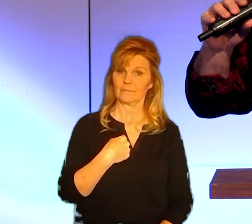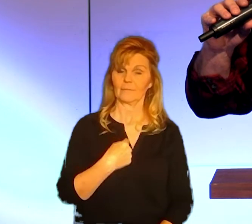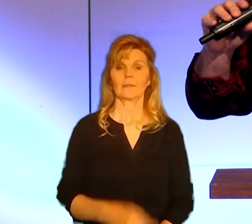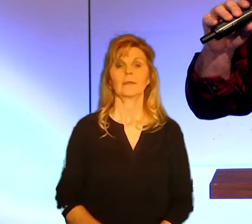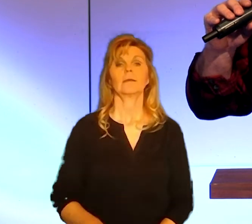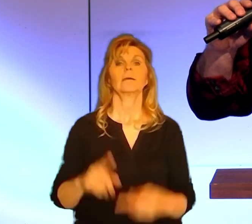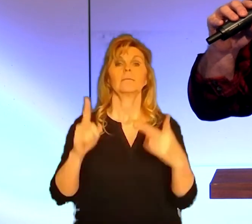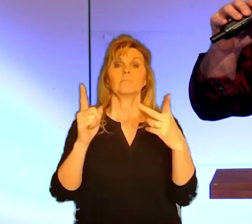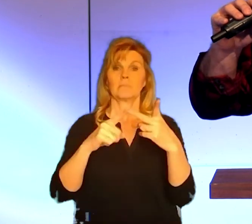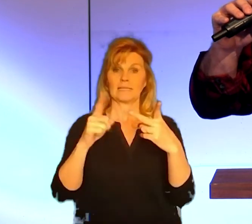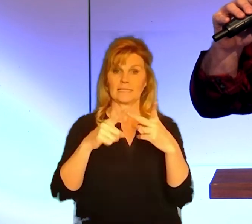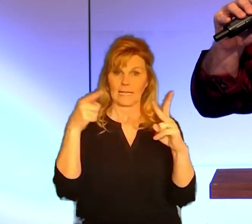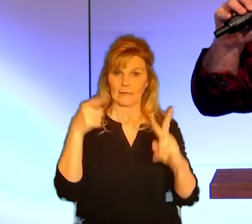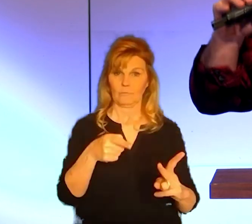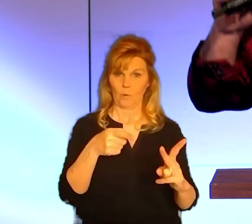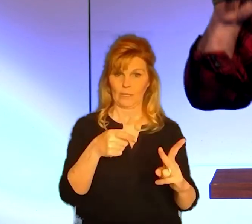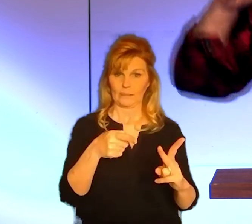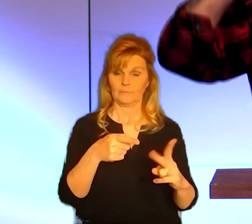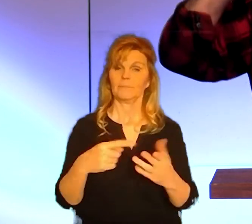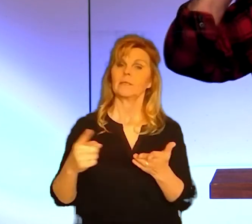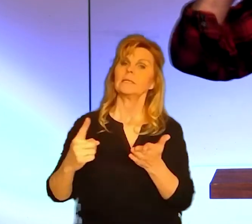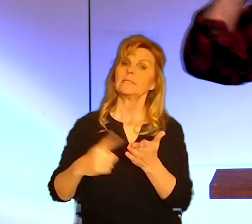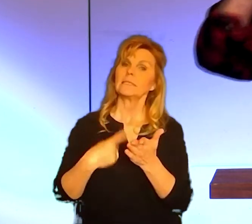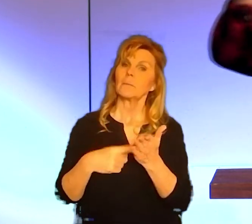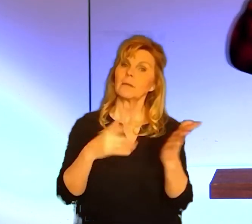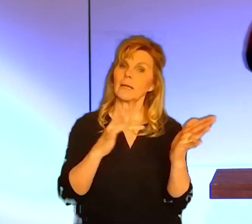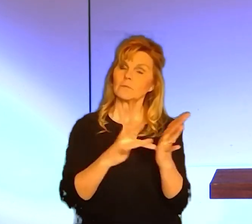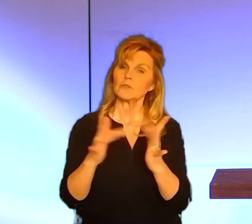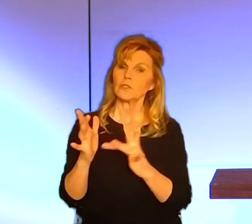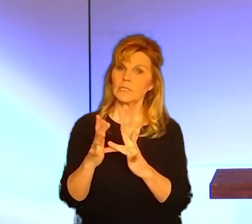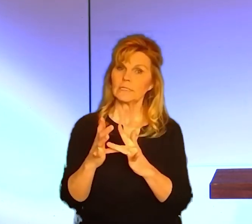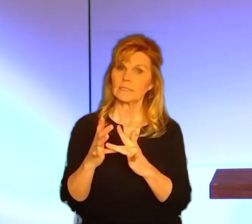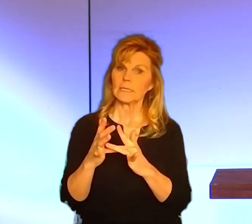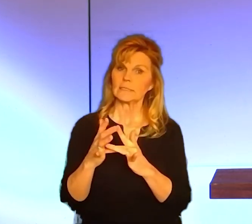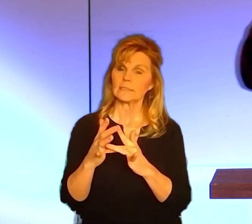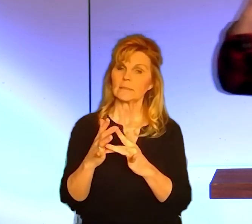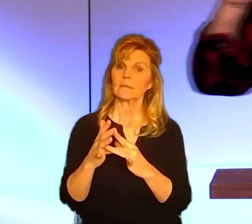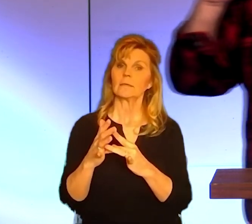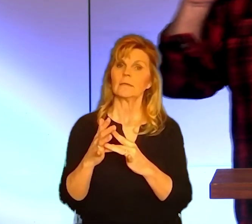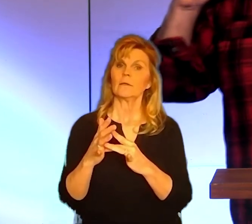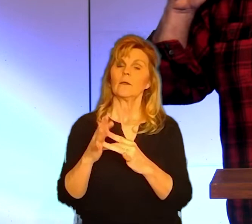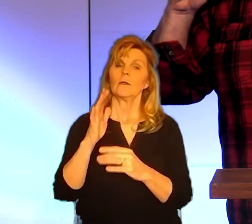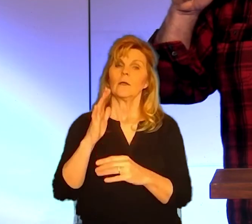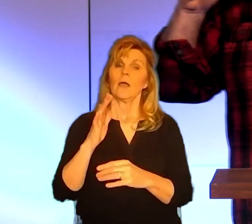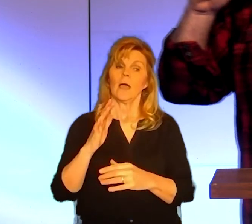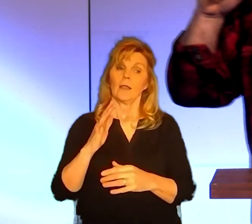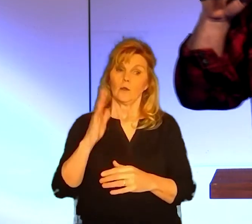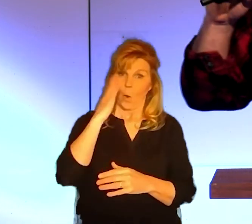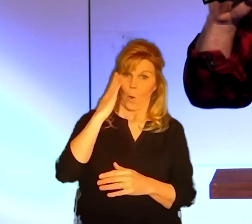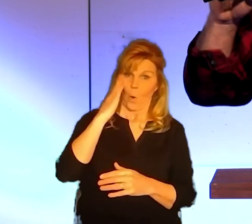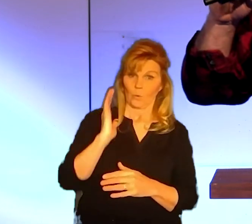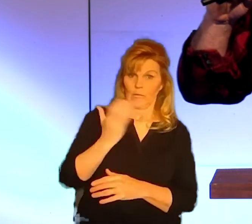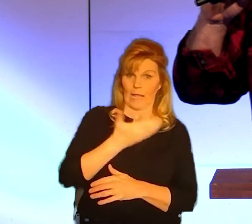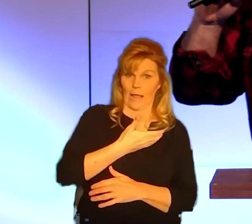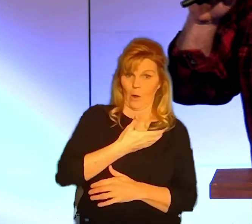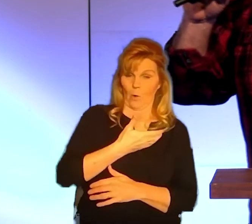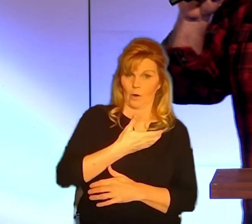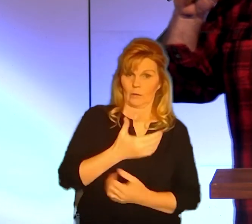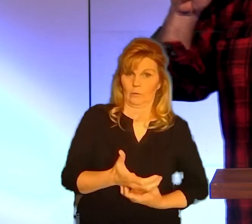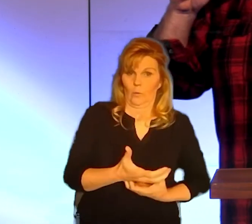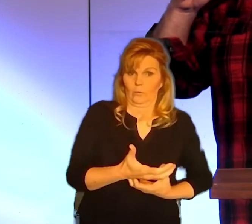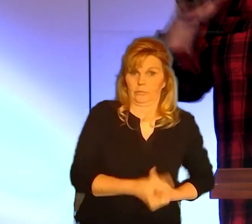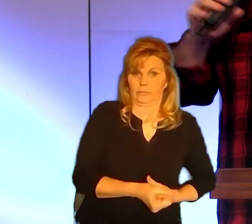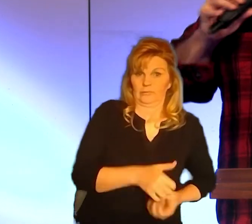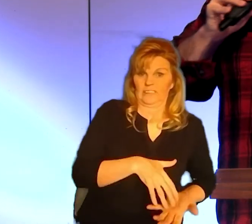Second point, sometimes Jesus deals with our insecurities